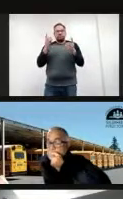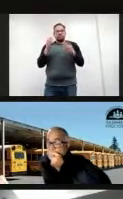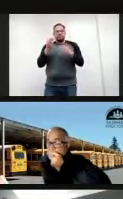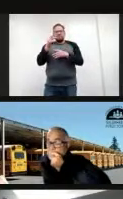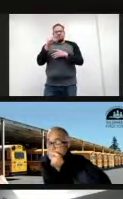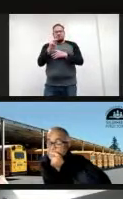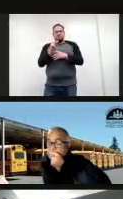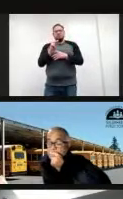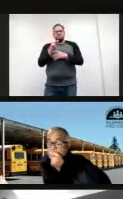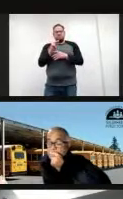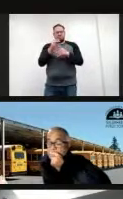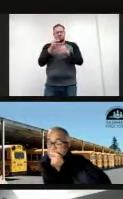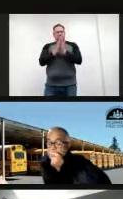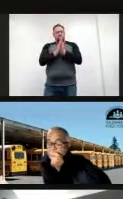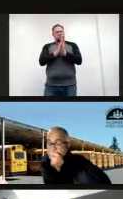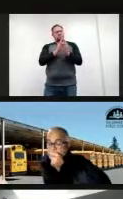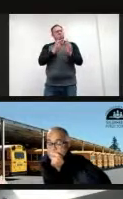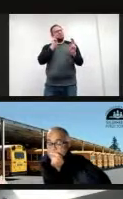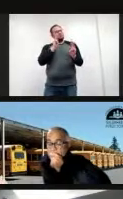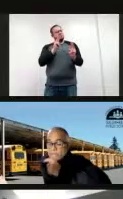walk across what that looks like.